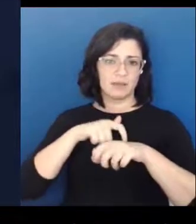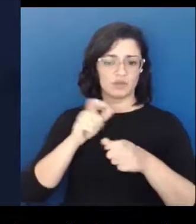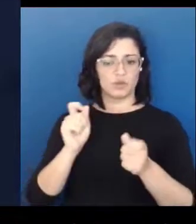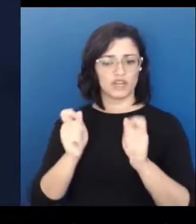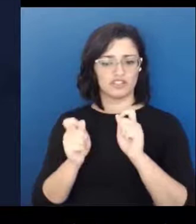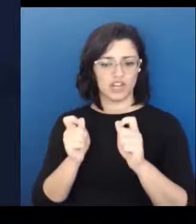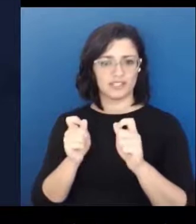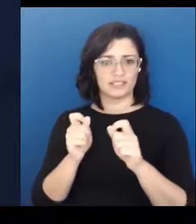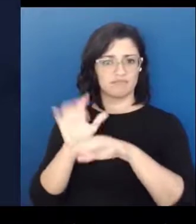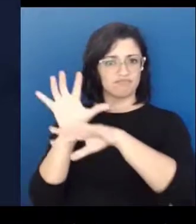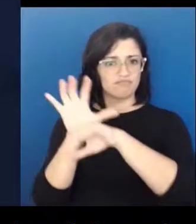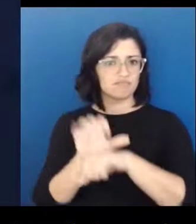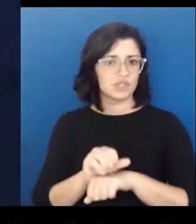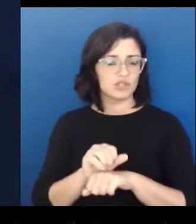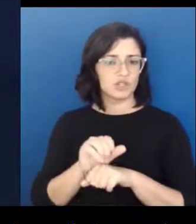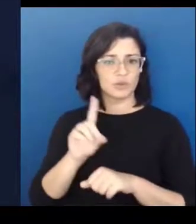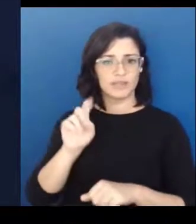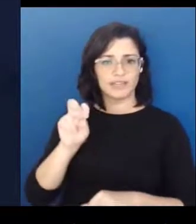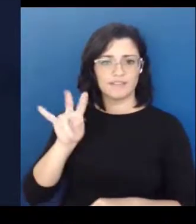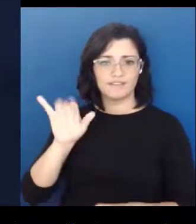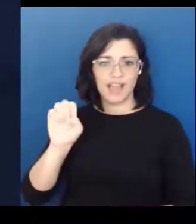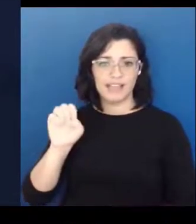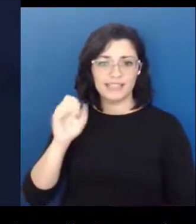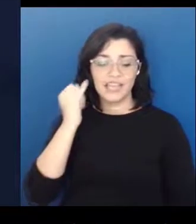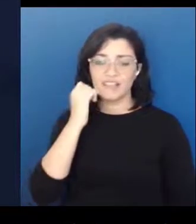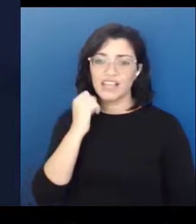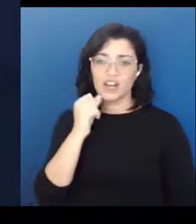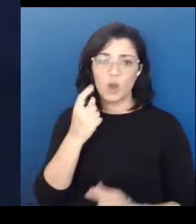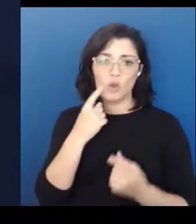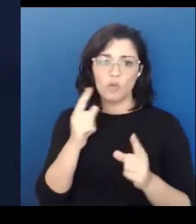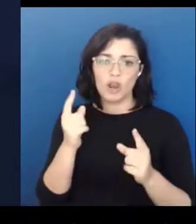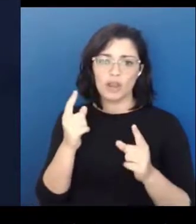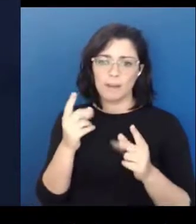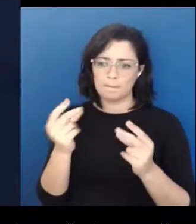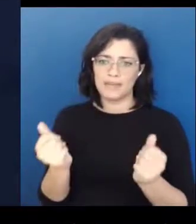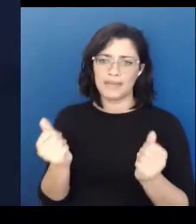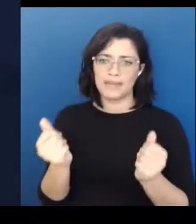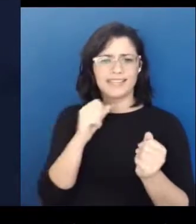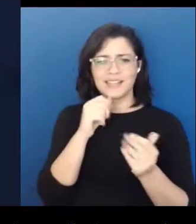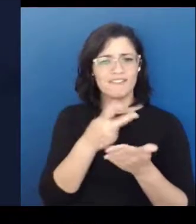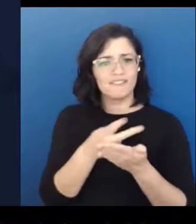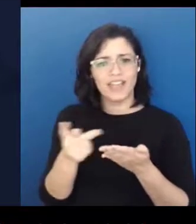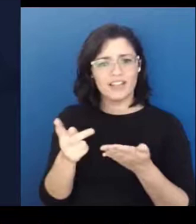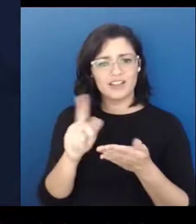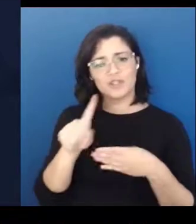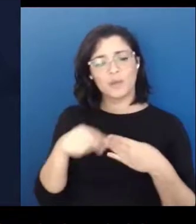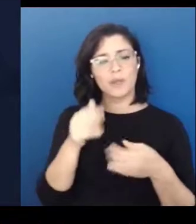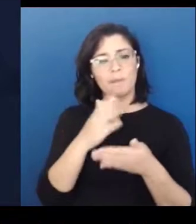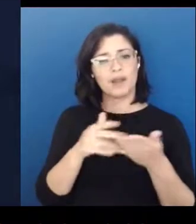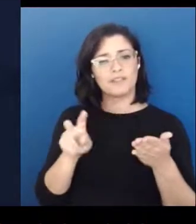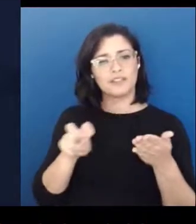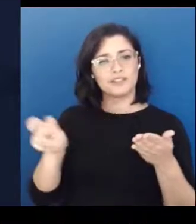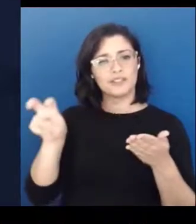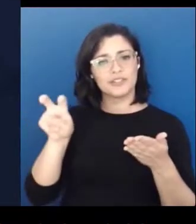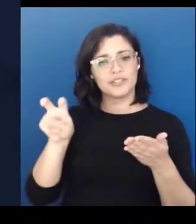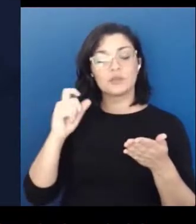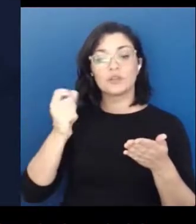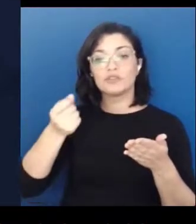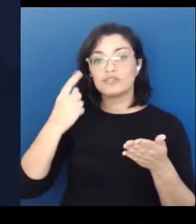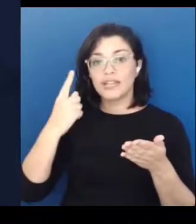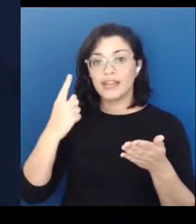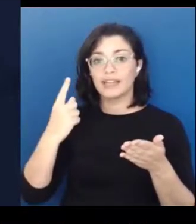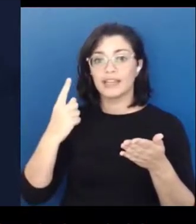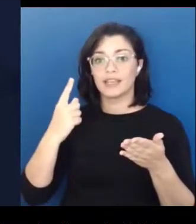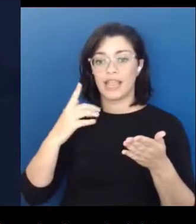that's not a failure. It's just part of the journey. So understanding the emotions of hearing loss, everything that you can